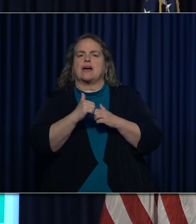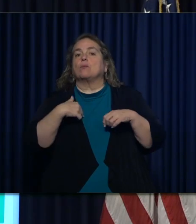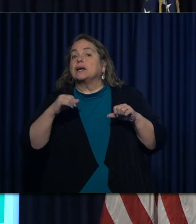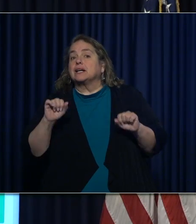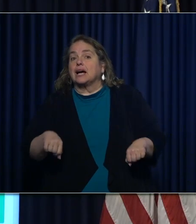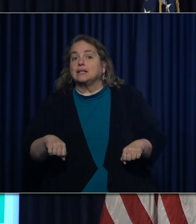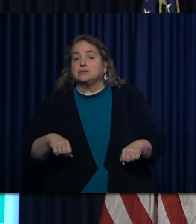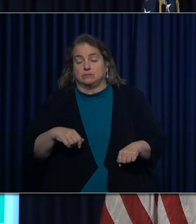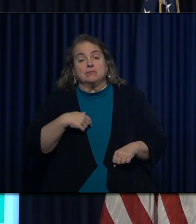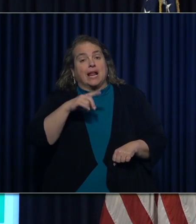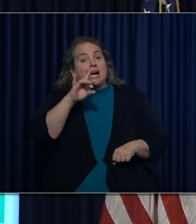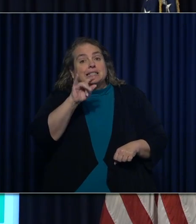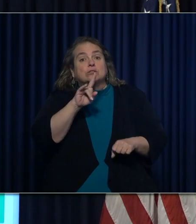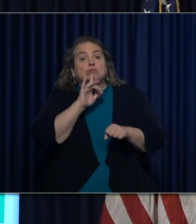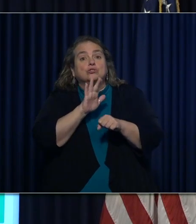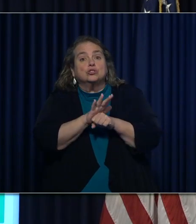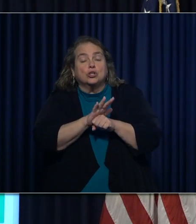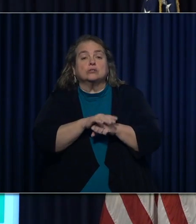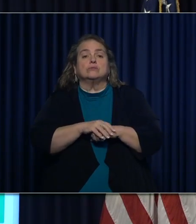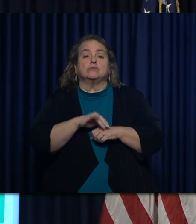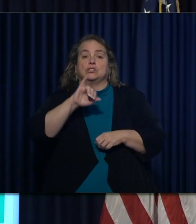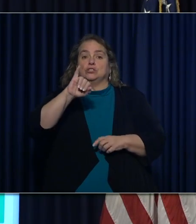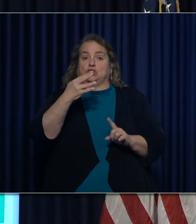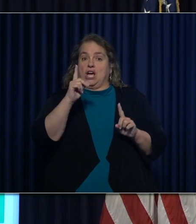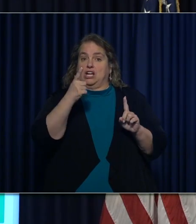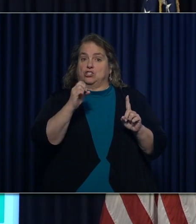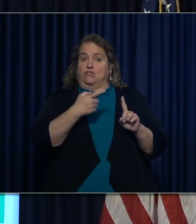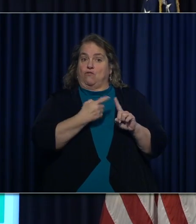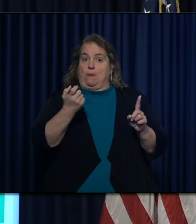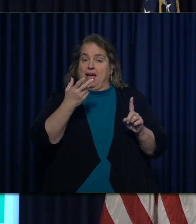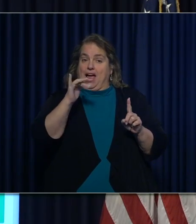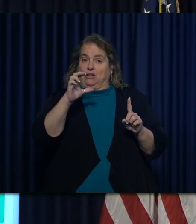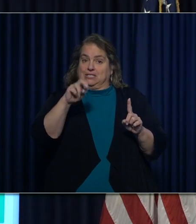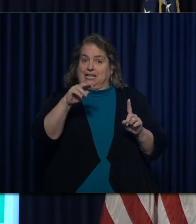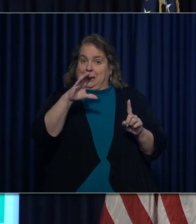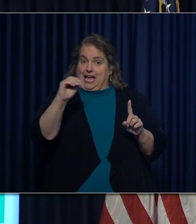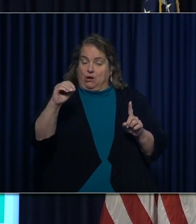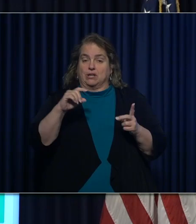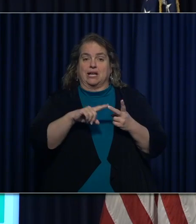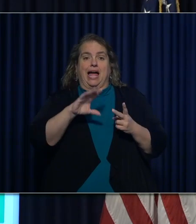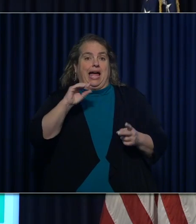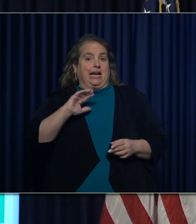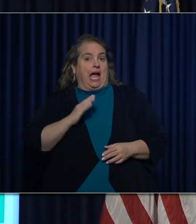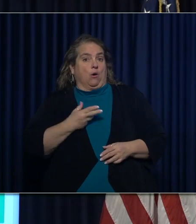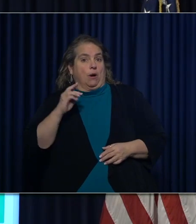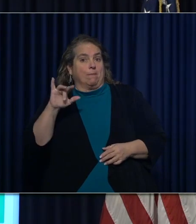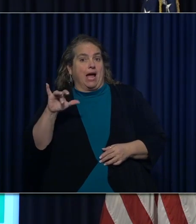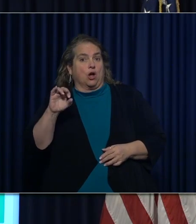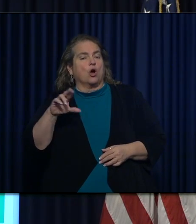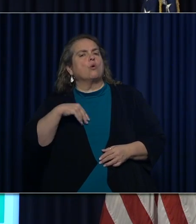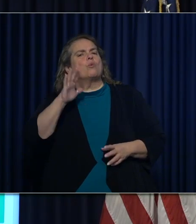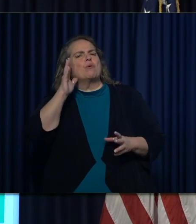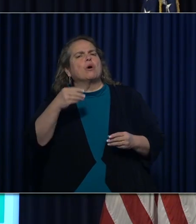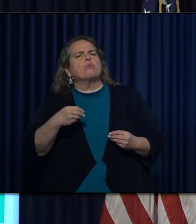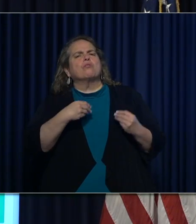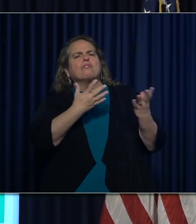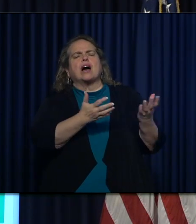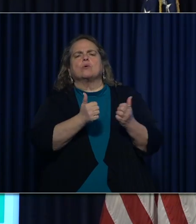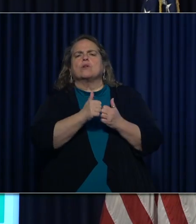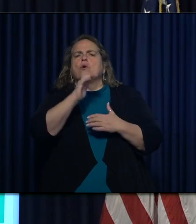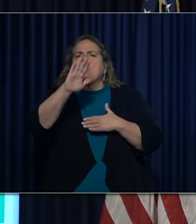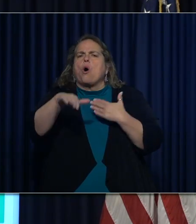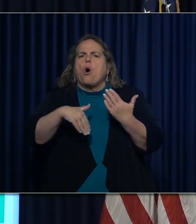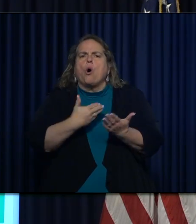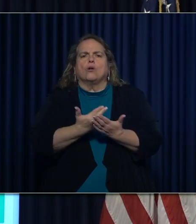assured both the judge here from Harrison County and our mayor that we will provide them with every single resource that